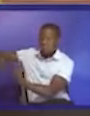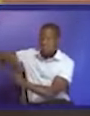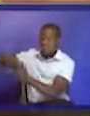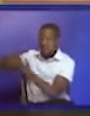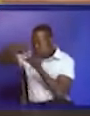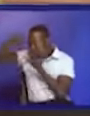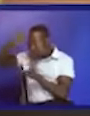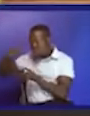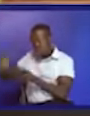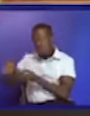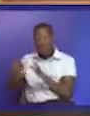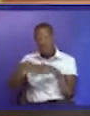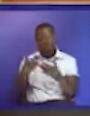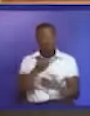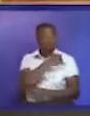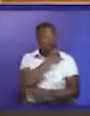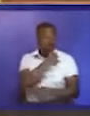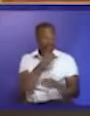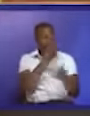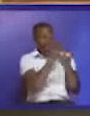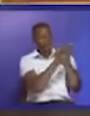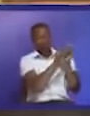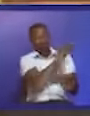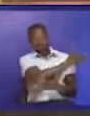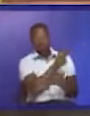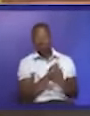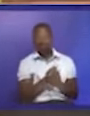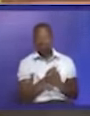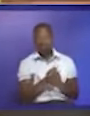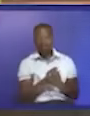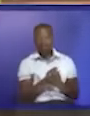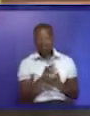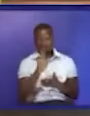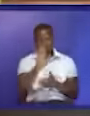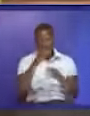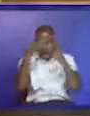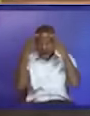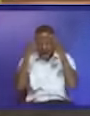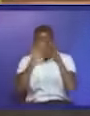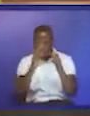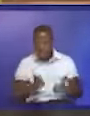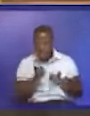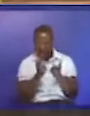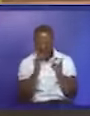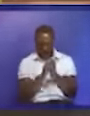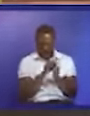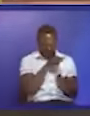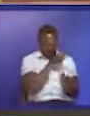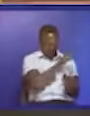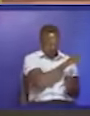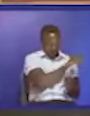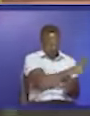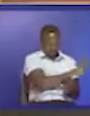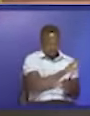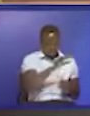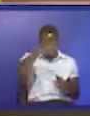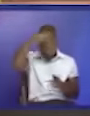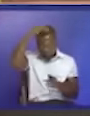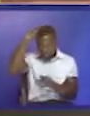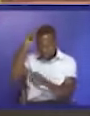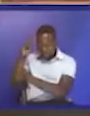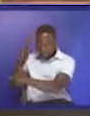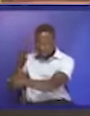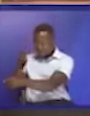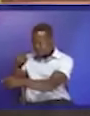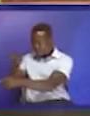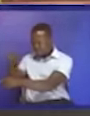or like Joseph in prison, what is so unique about your situation that deserves an extra study?